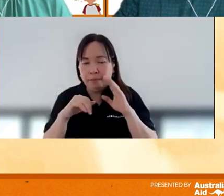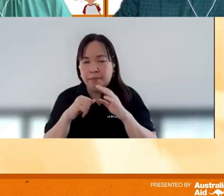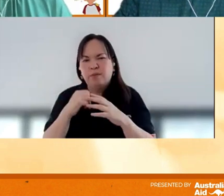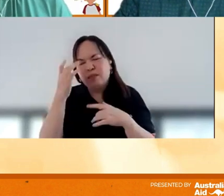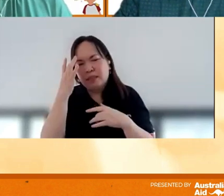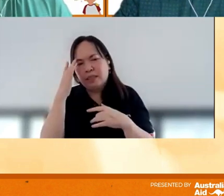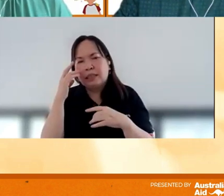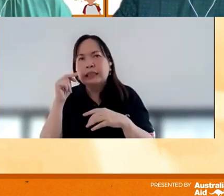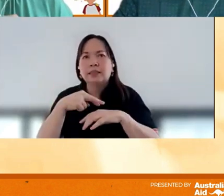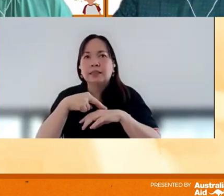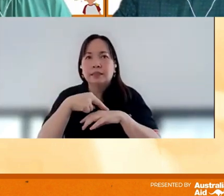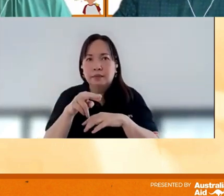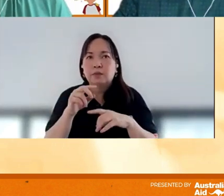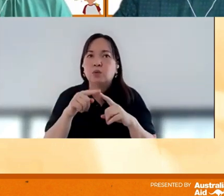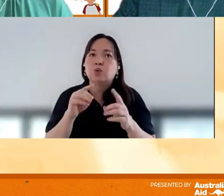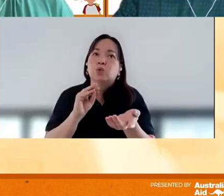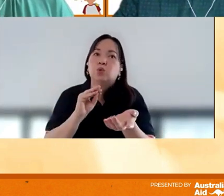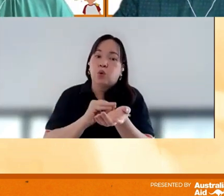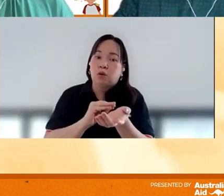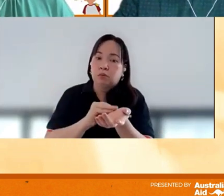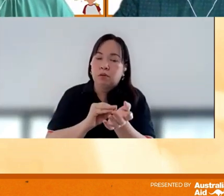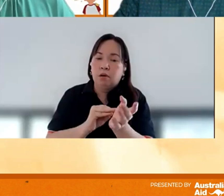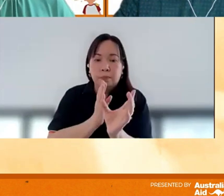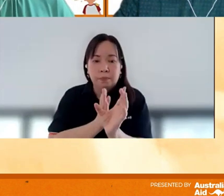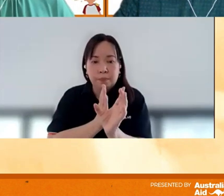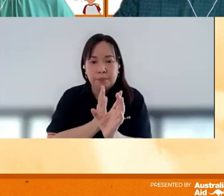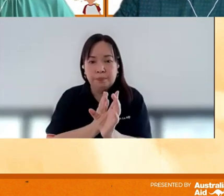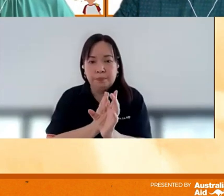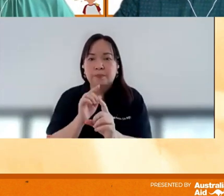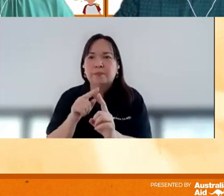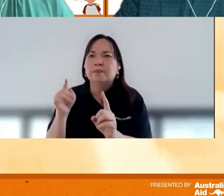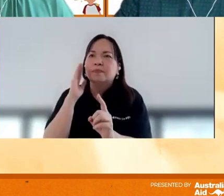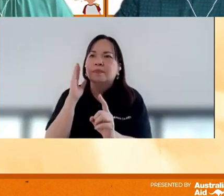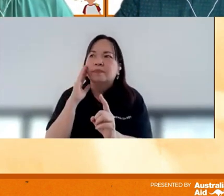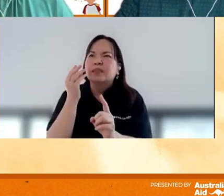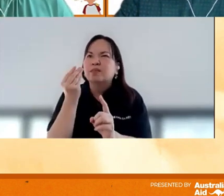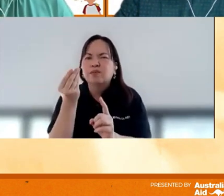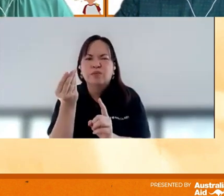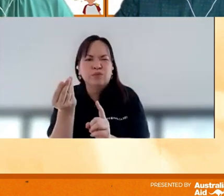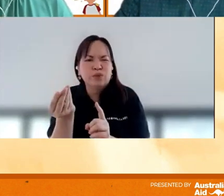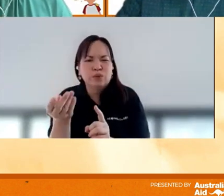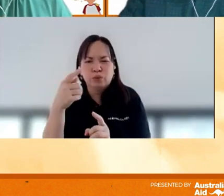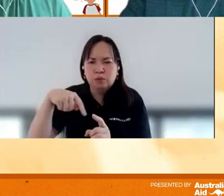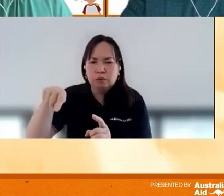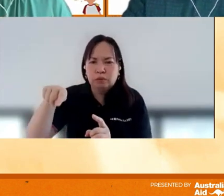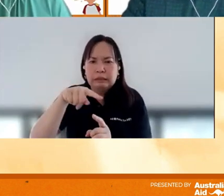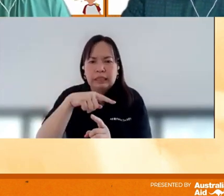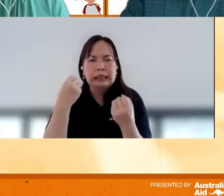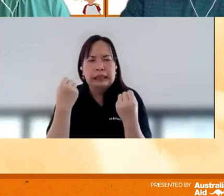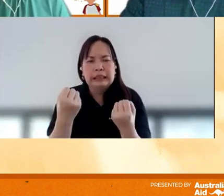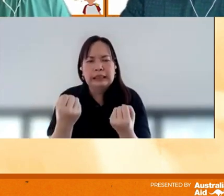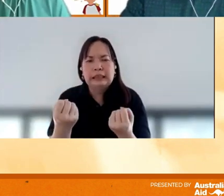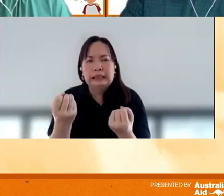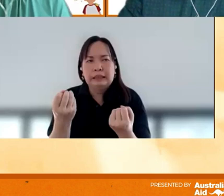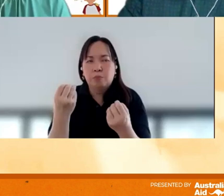health professional. However, alam naman natin, kukonti lang, we are very limited with the number of health professionals and medyo mahaba-haba